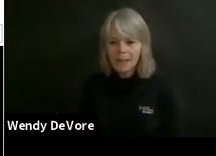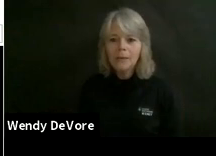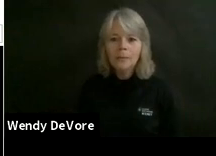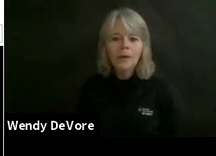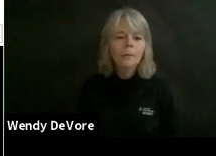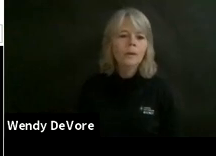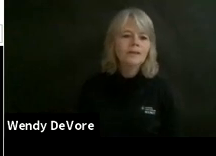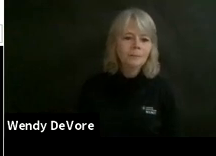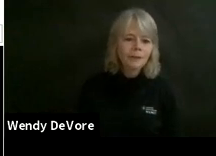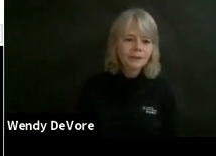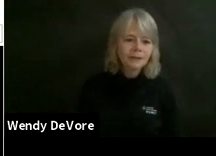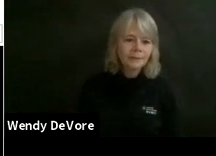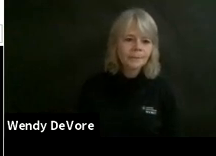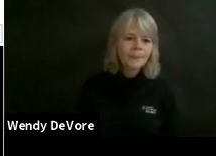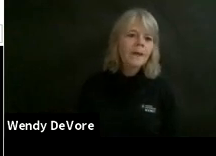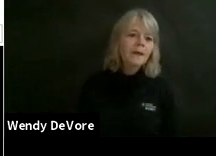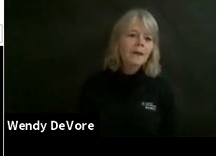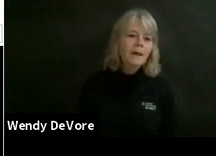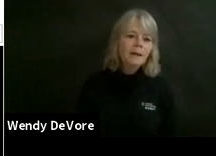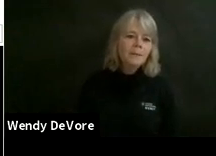can be explained more once in person.